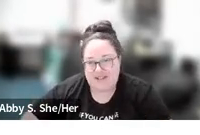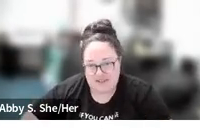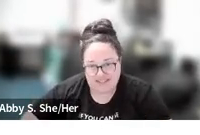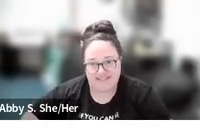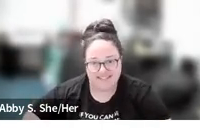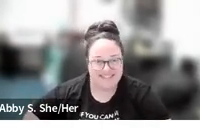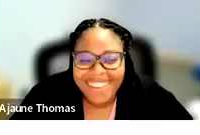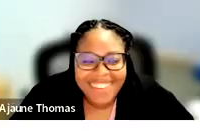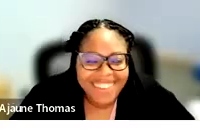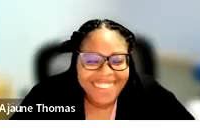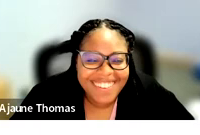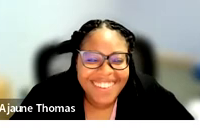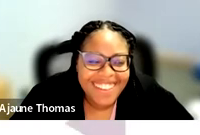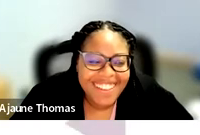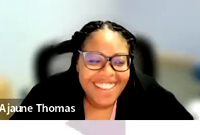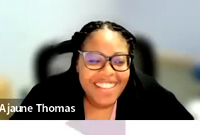Android.